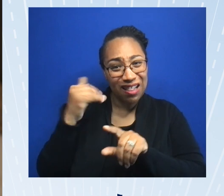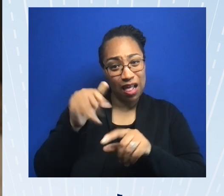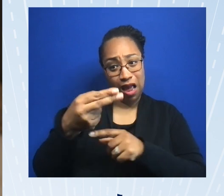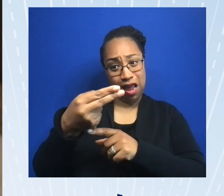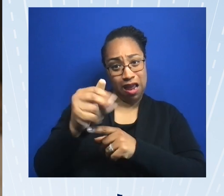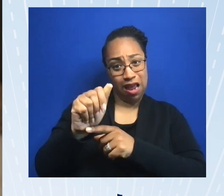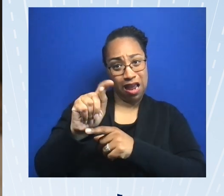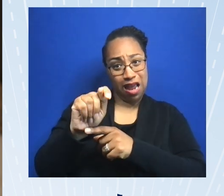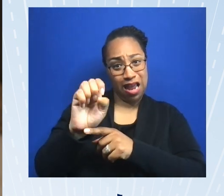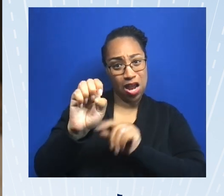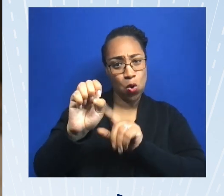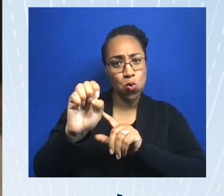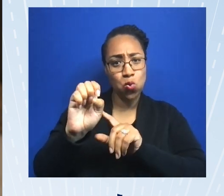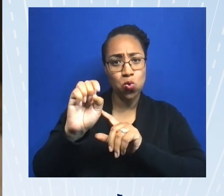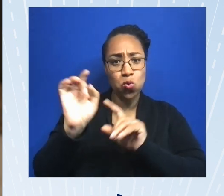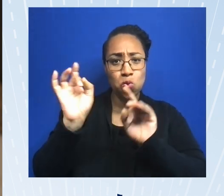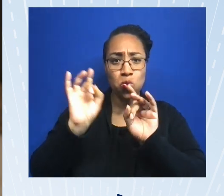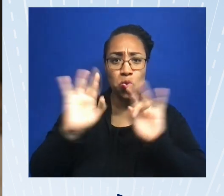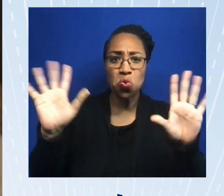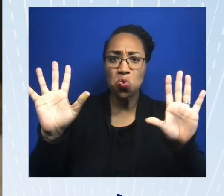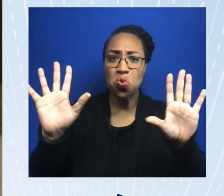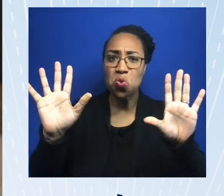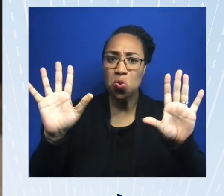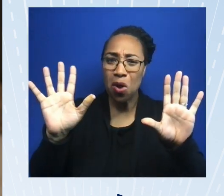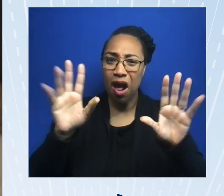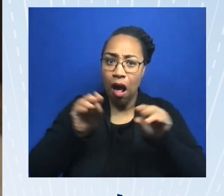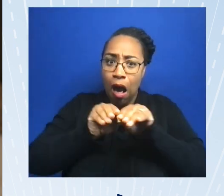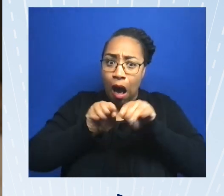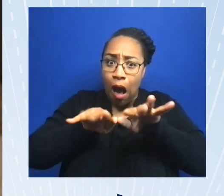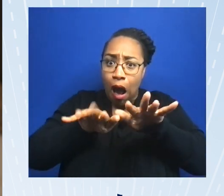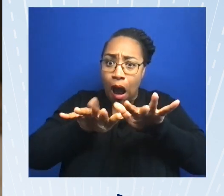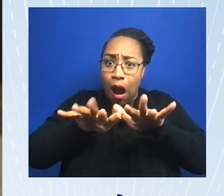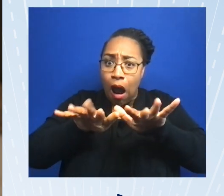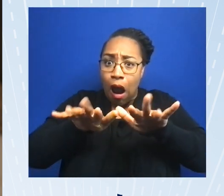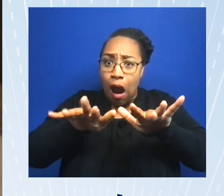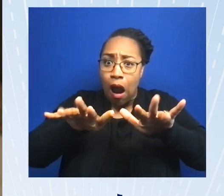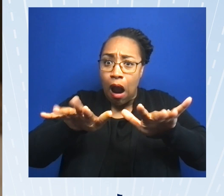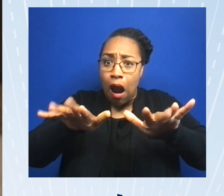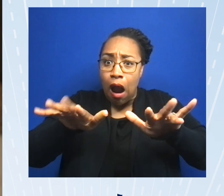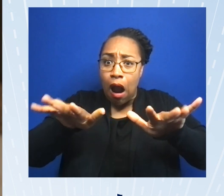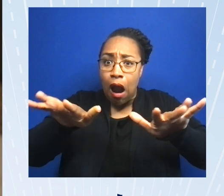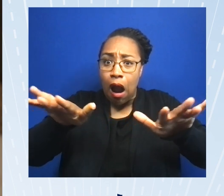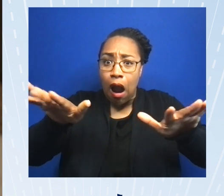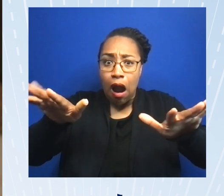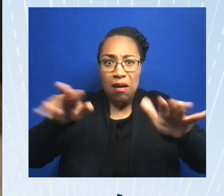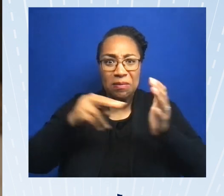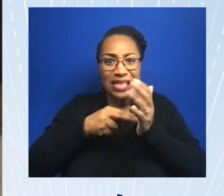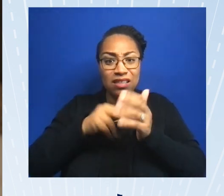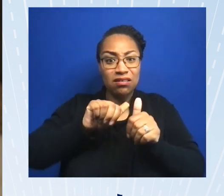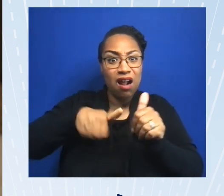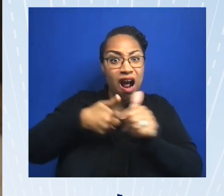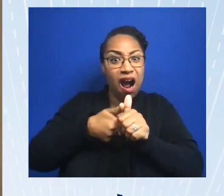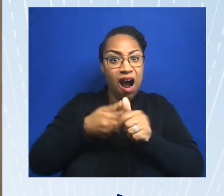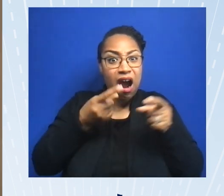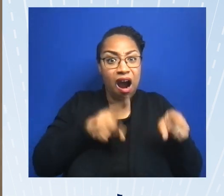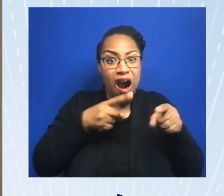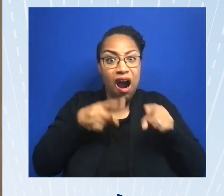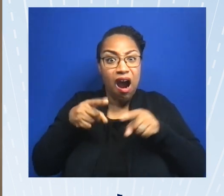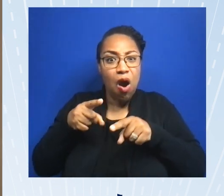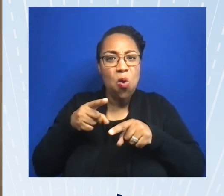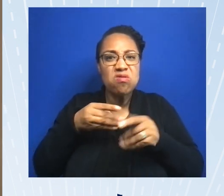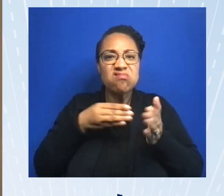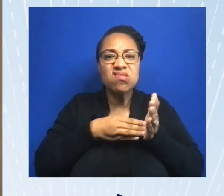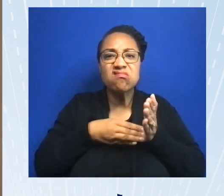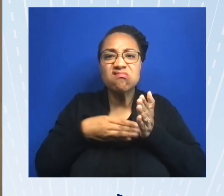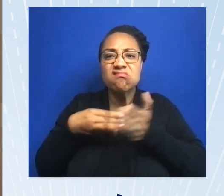simply wrong. It's immoral. It's unacceptable. It's on all of us. It's on all of us to stop it. We must